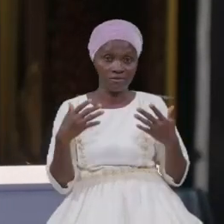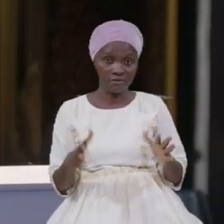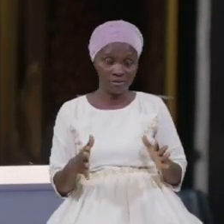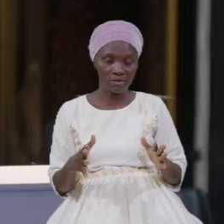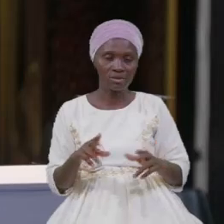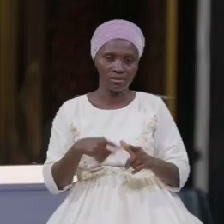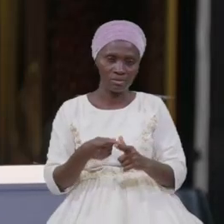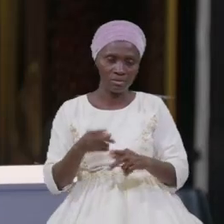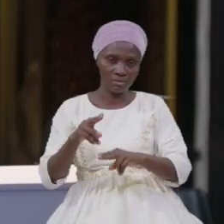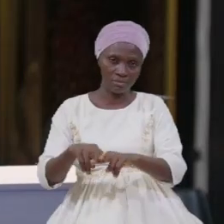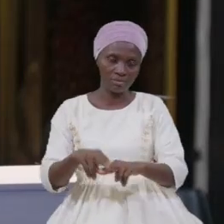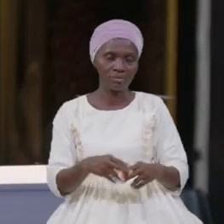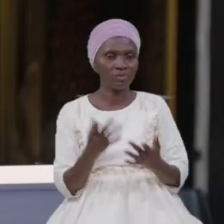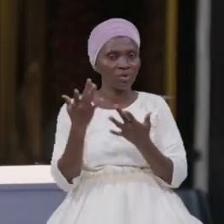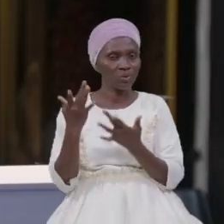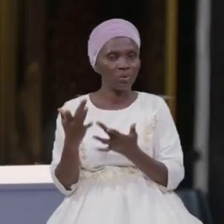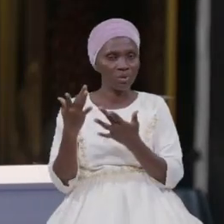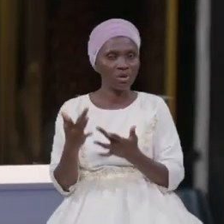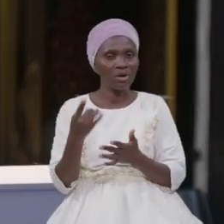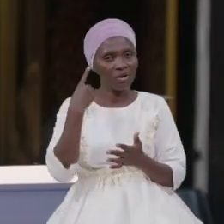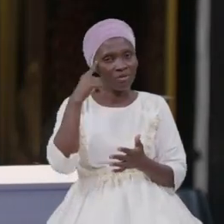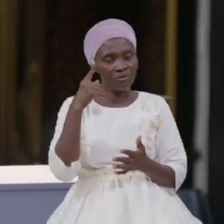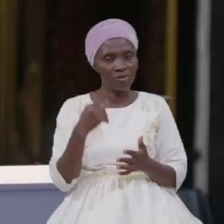while waiting for the next